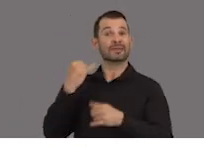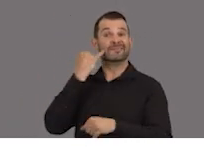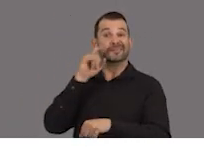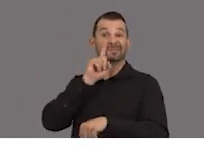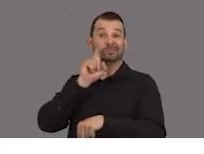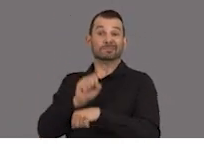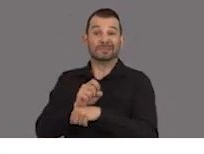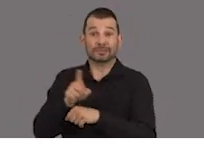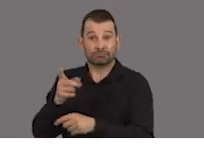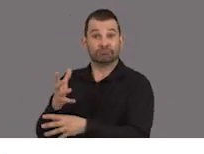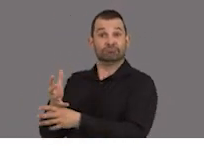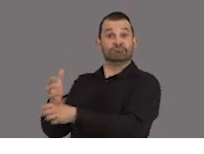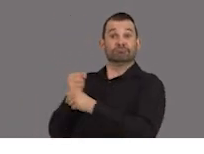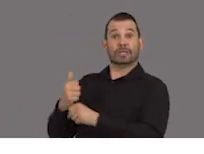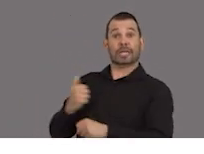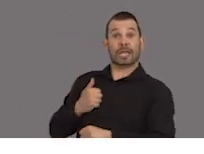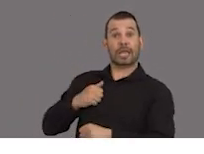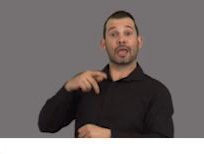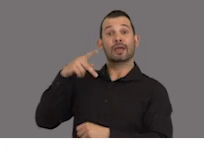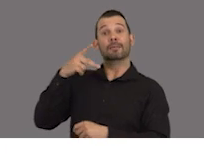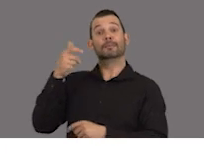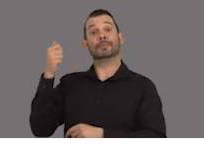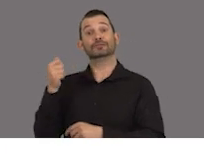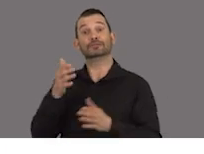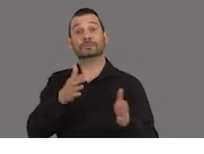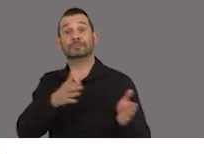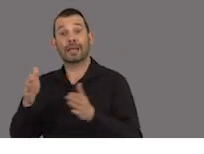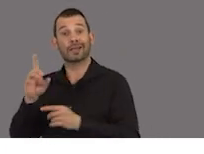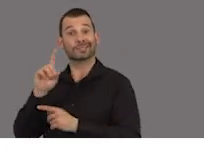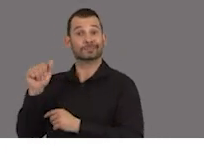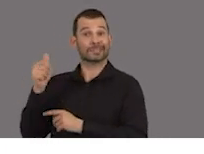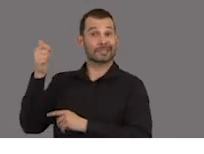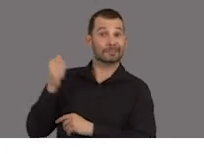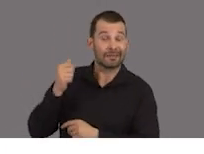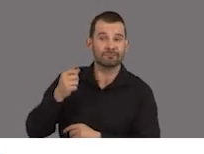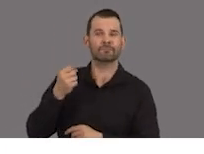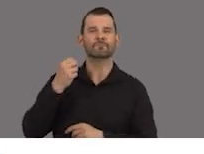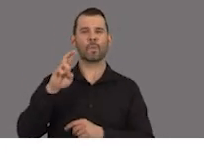recreational activities. Even if you receive the Canada